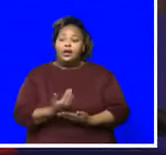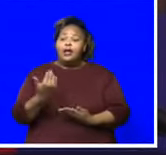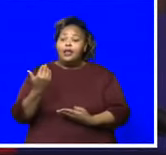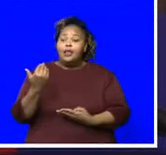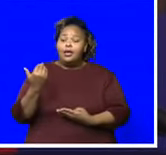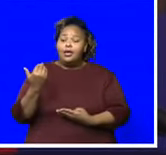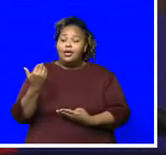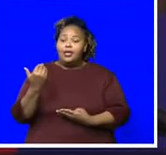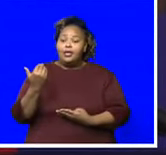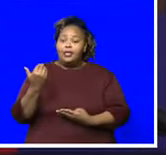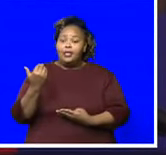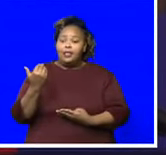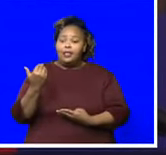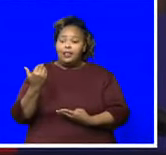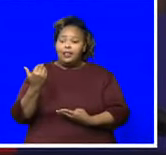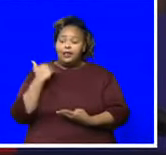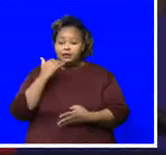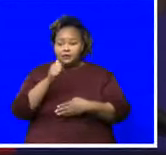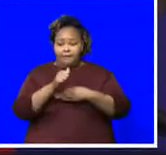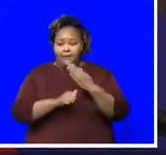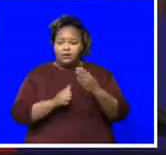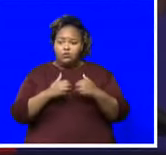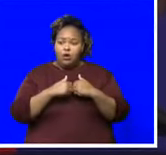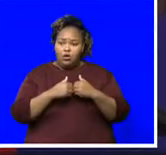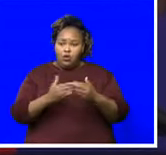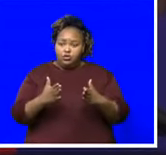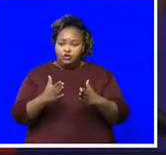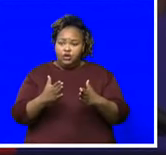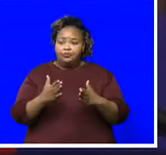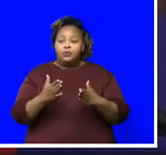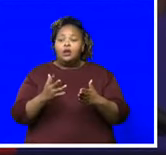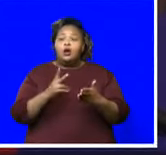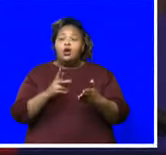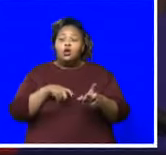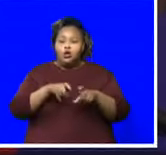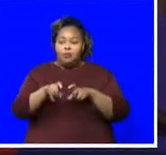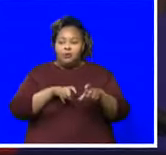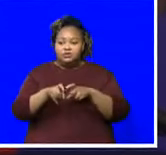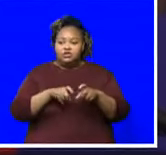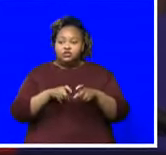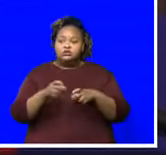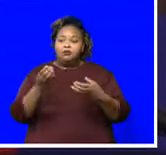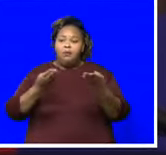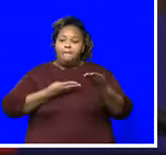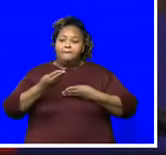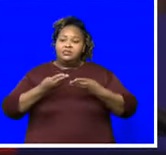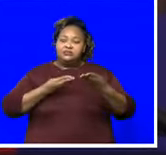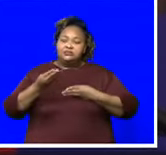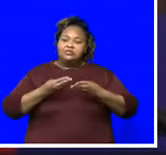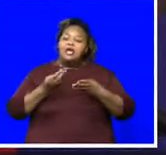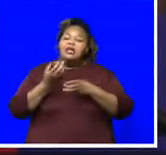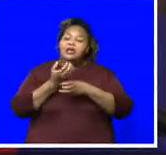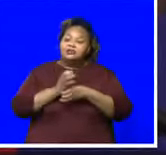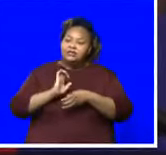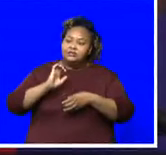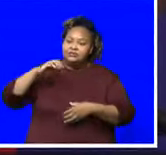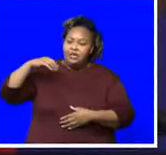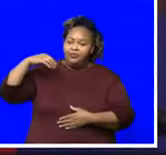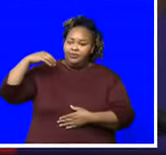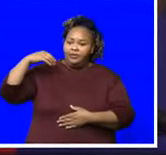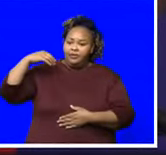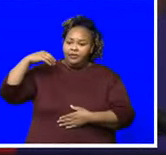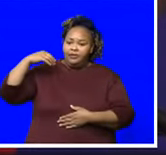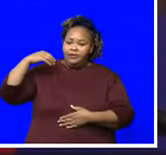March. We're pleased to note that it aims to increase exports from Eswatini to the United States under AGOA by at